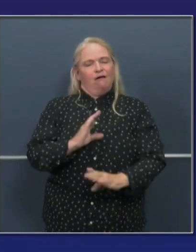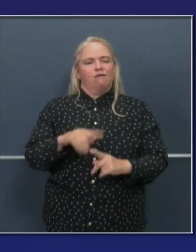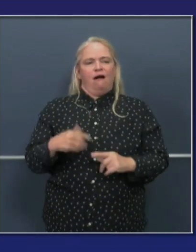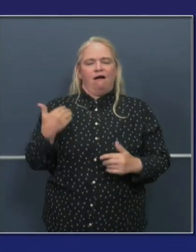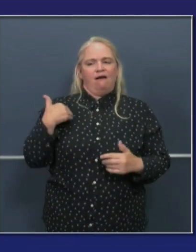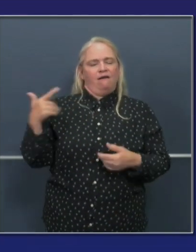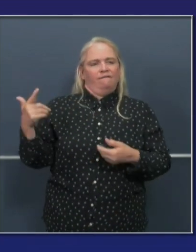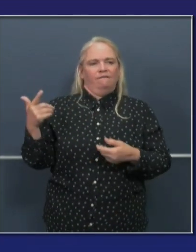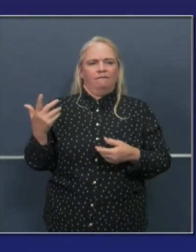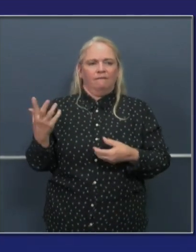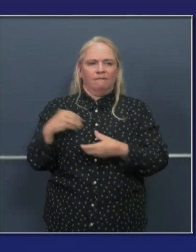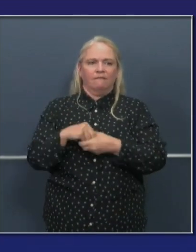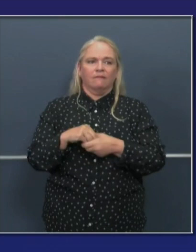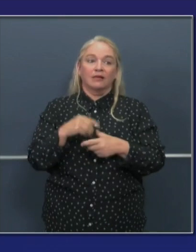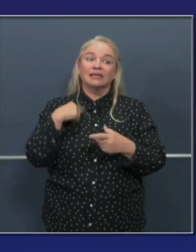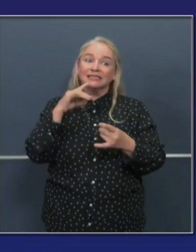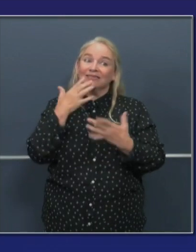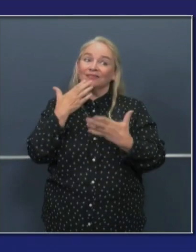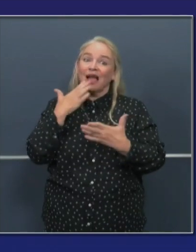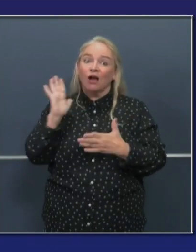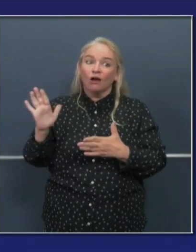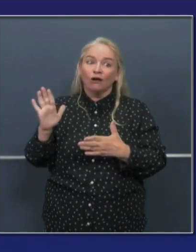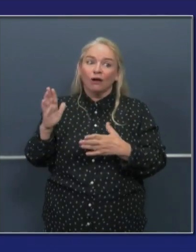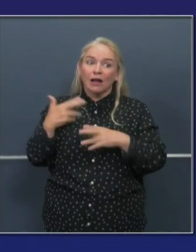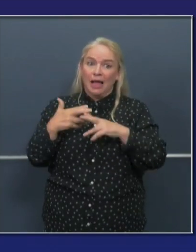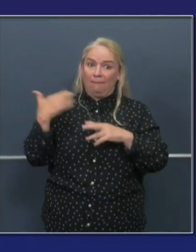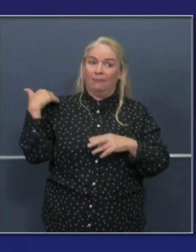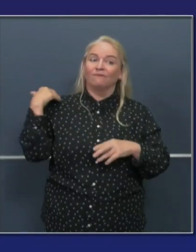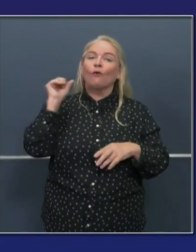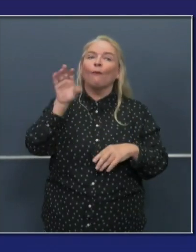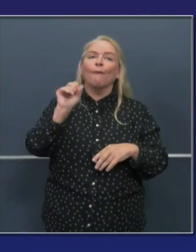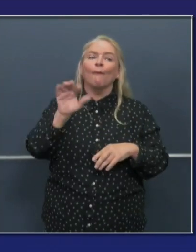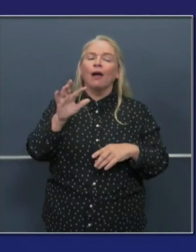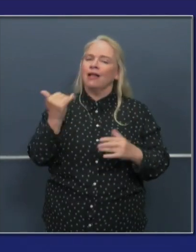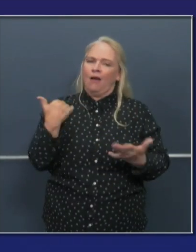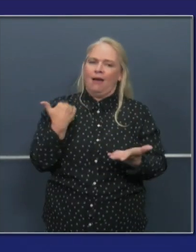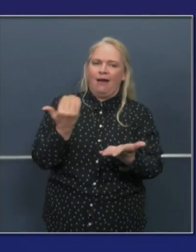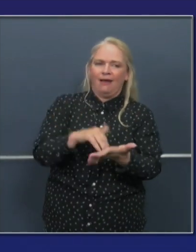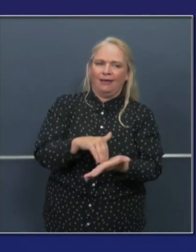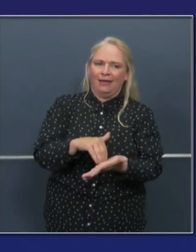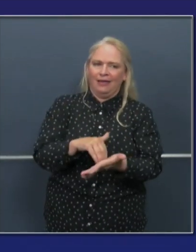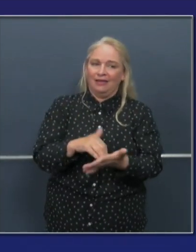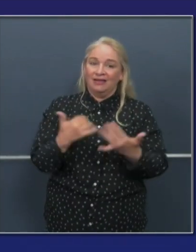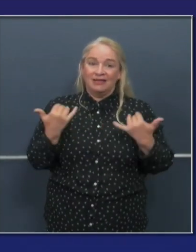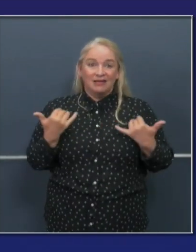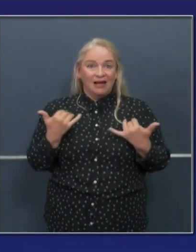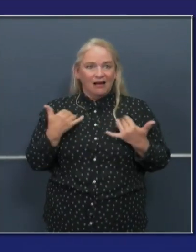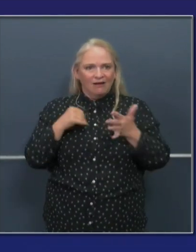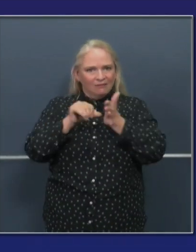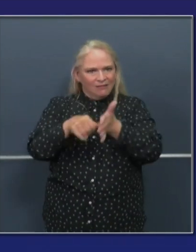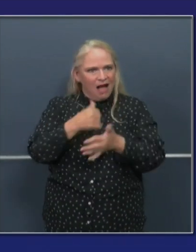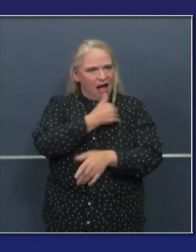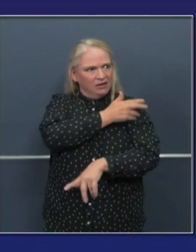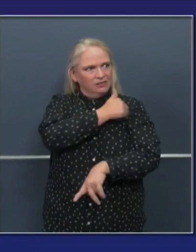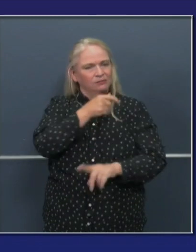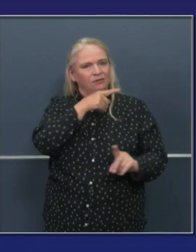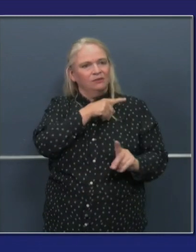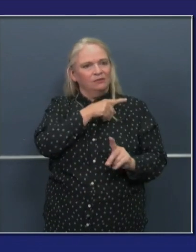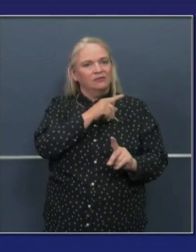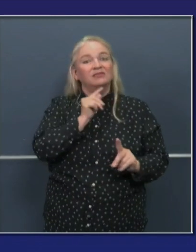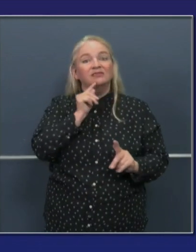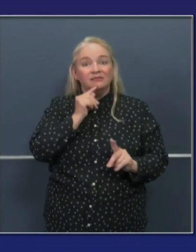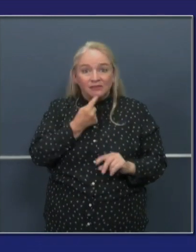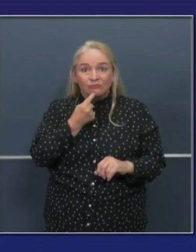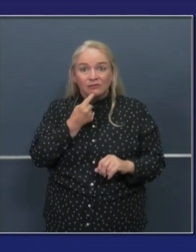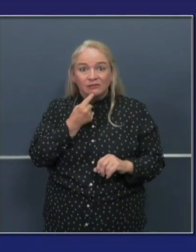but I need to repeat it yet again because we're all being put to the test, particularly our hospital system at this moment. And so I